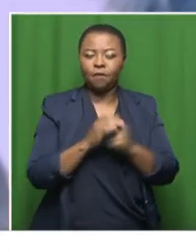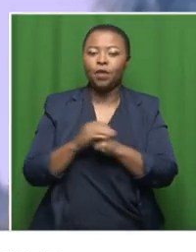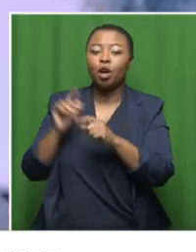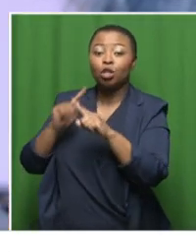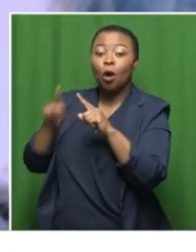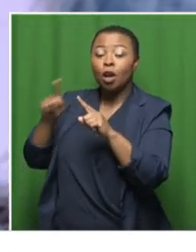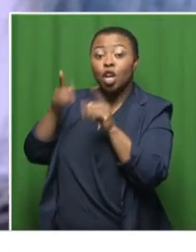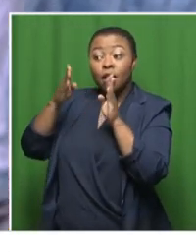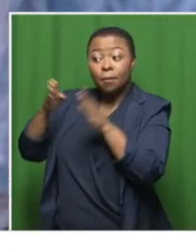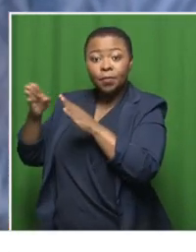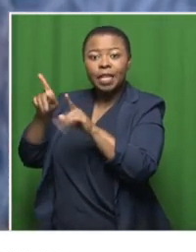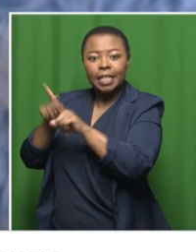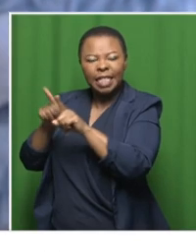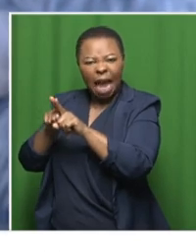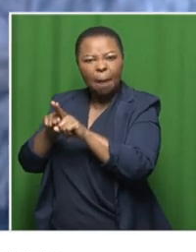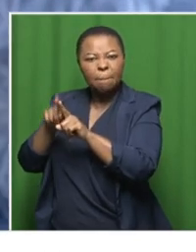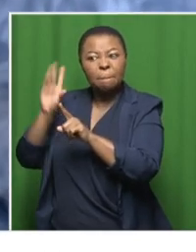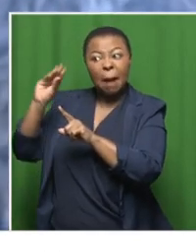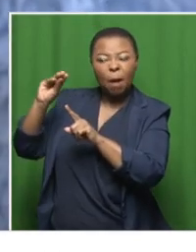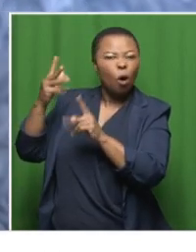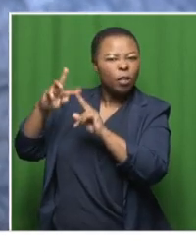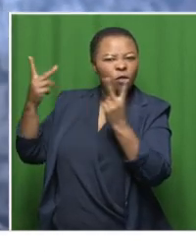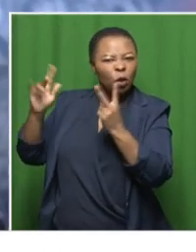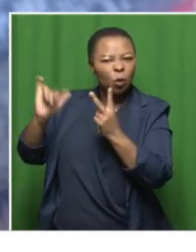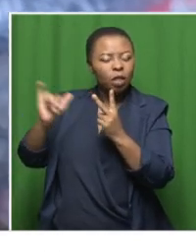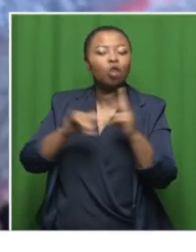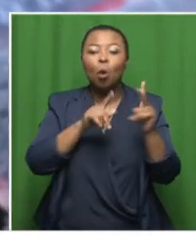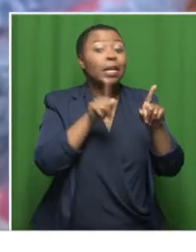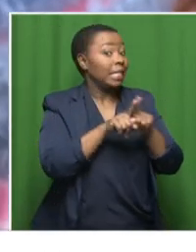of puppets? No, it's the same set of puppets. Okay. We've also